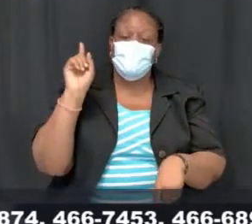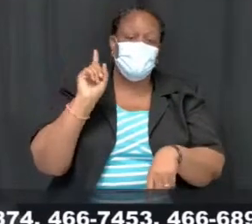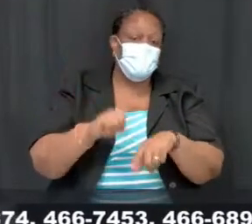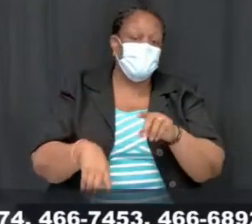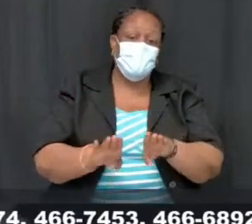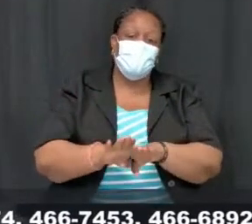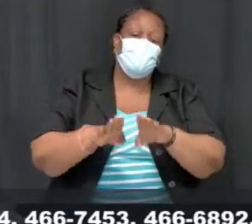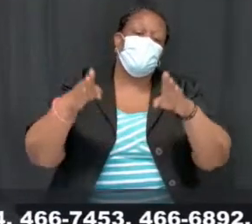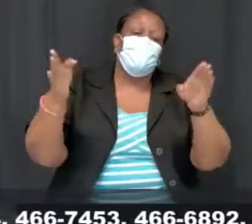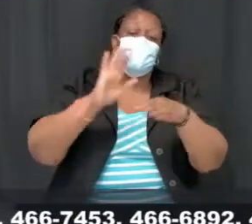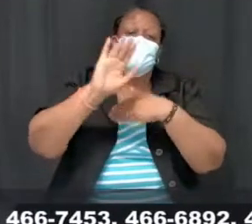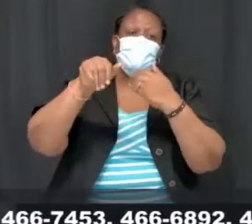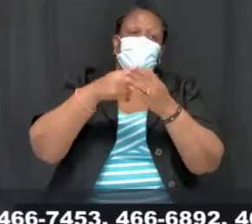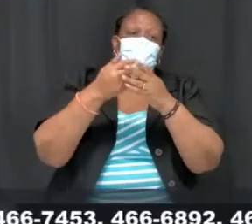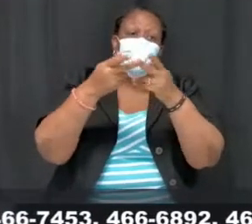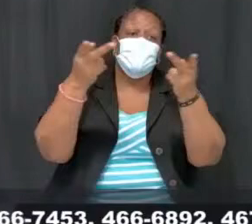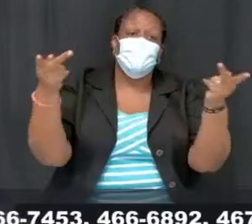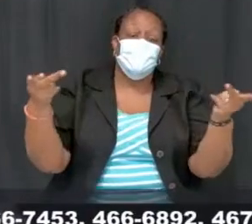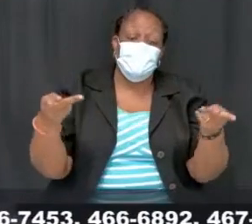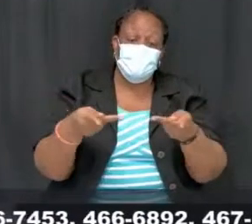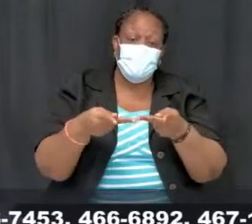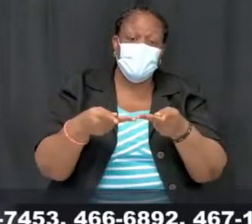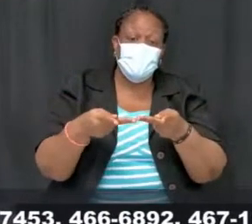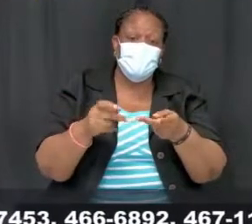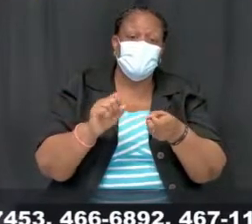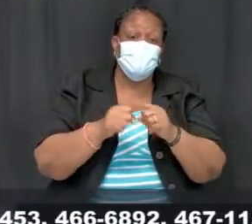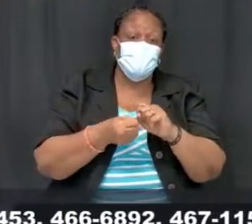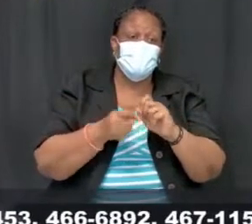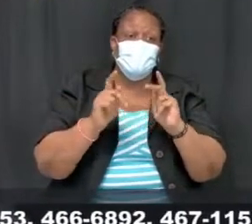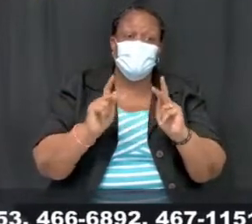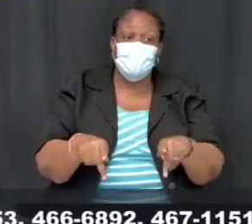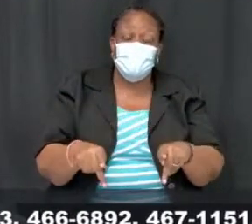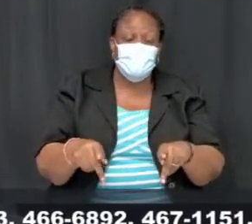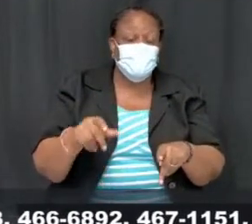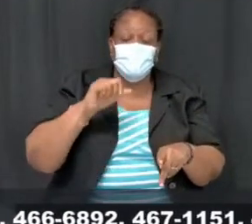at once. It's a phased approach. Thank you.